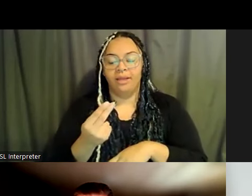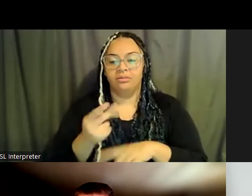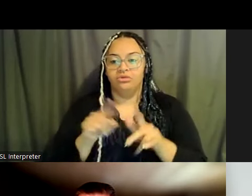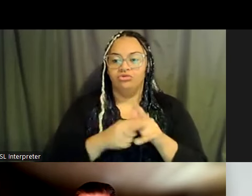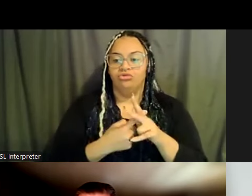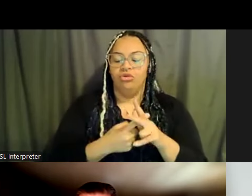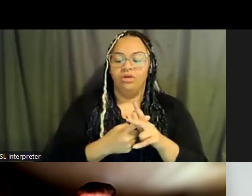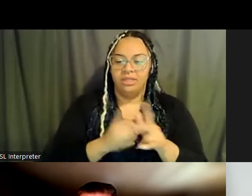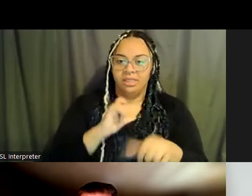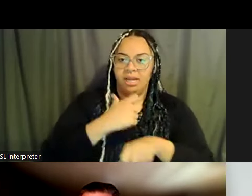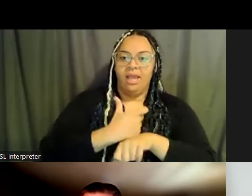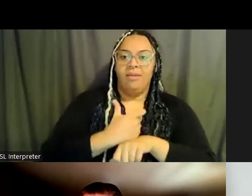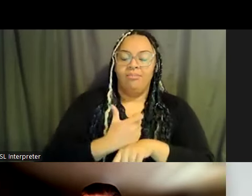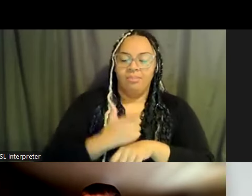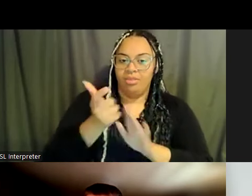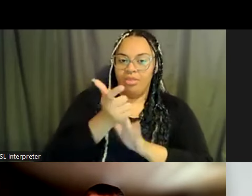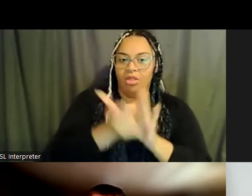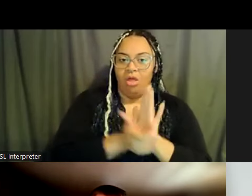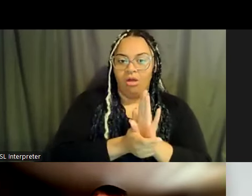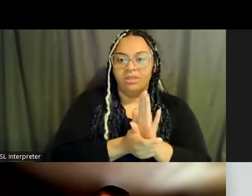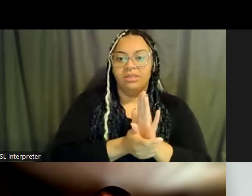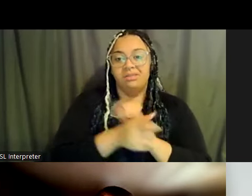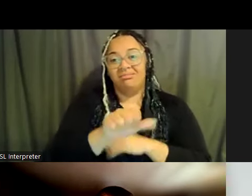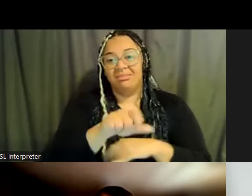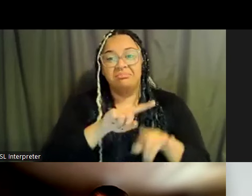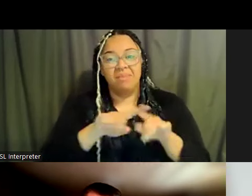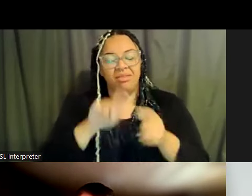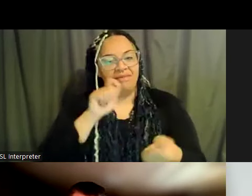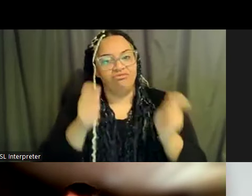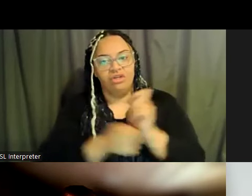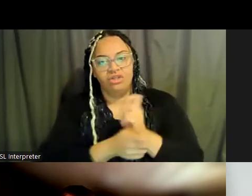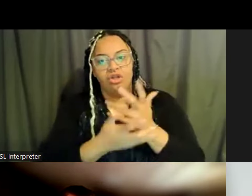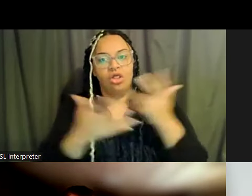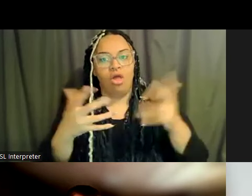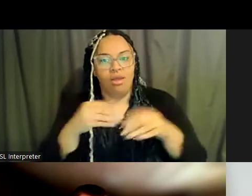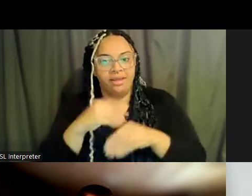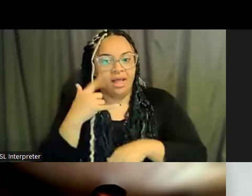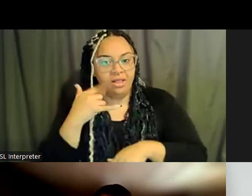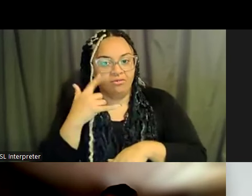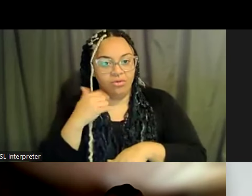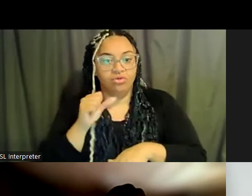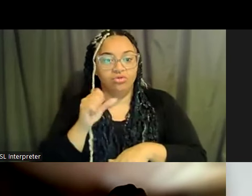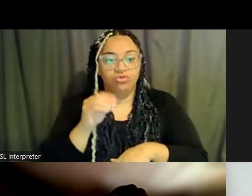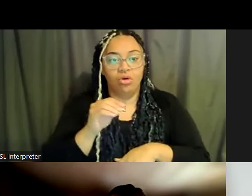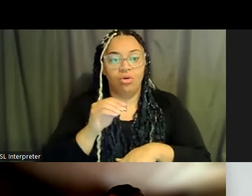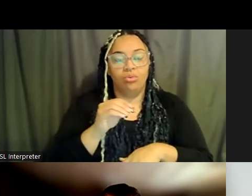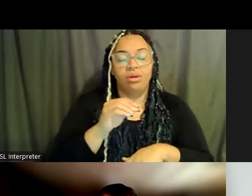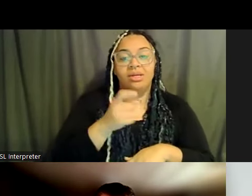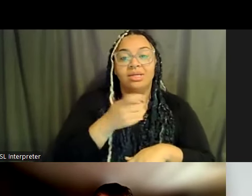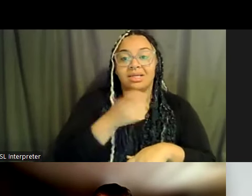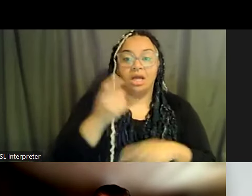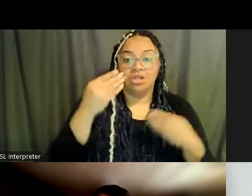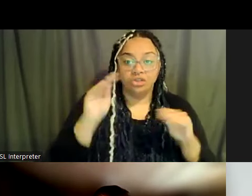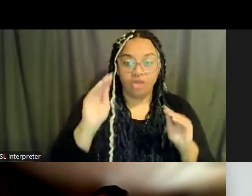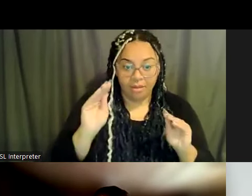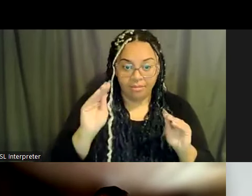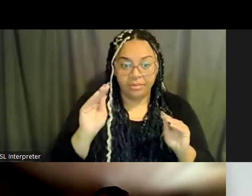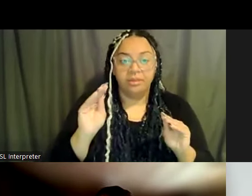have changed in California over the last couple of years. So the idea of the Gun Shop Project was that we wanted to inform people